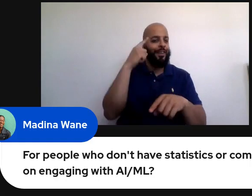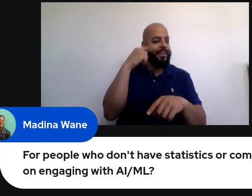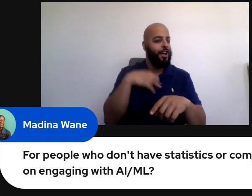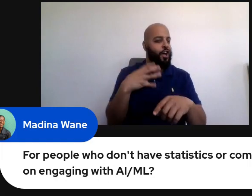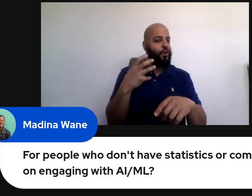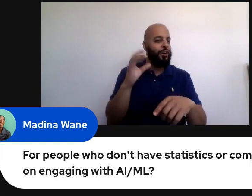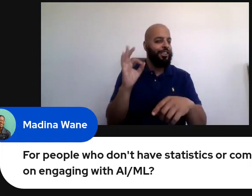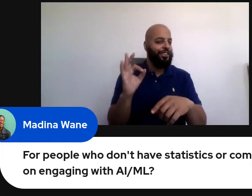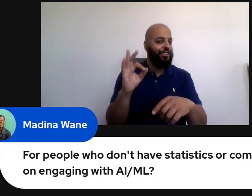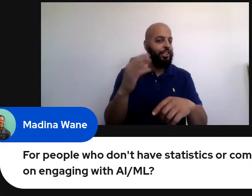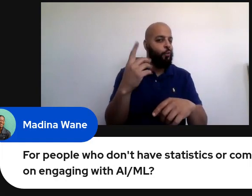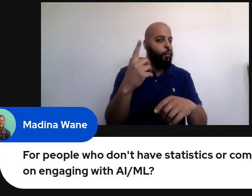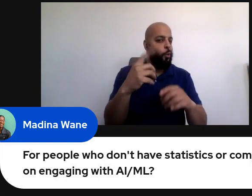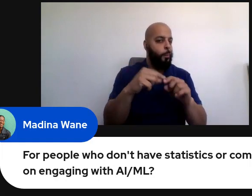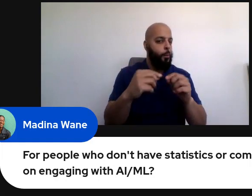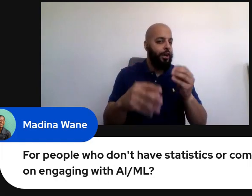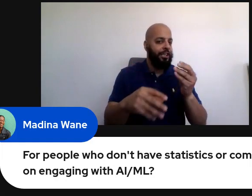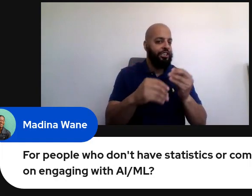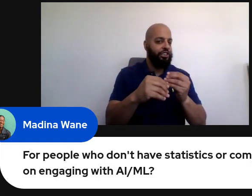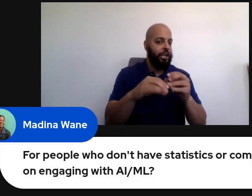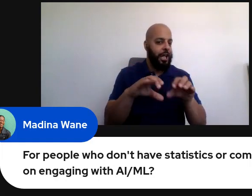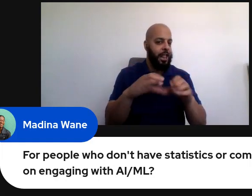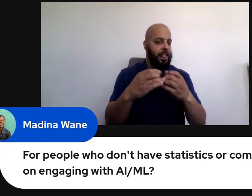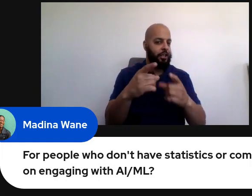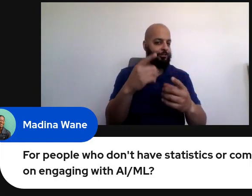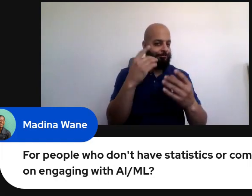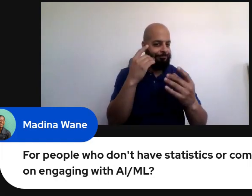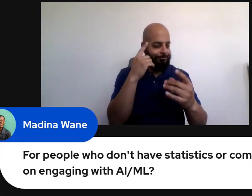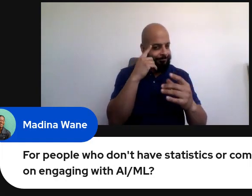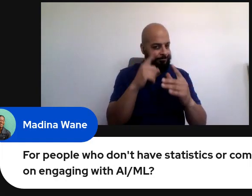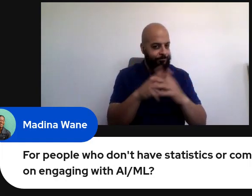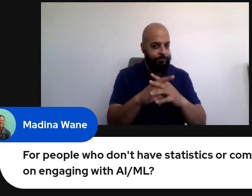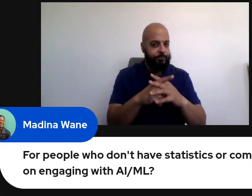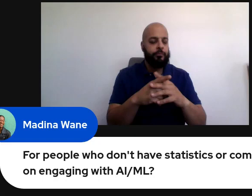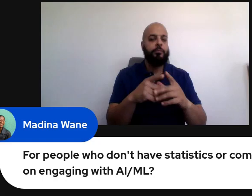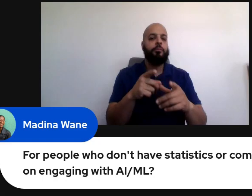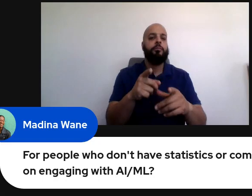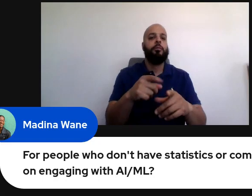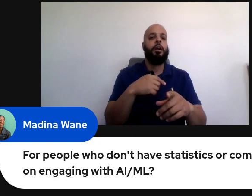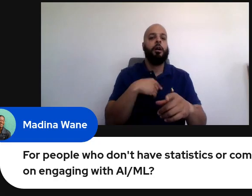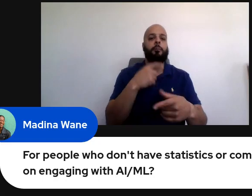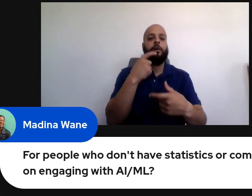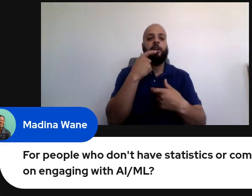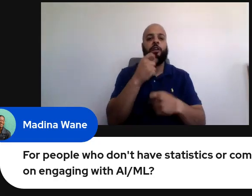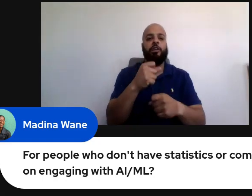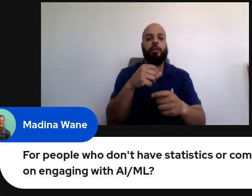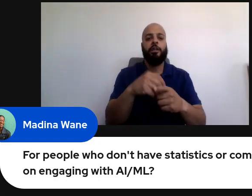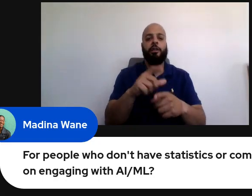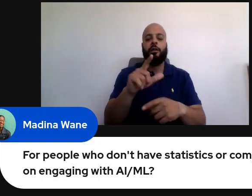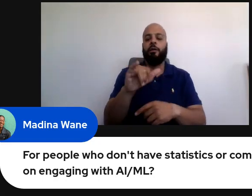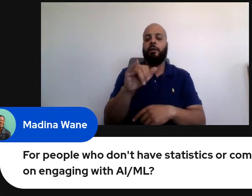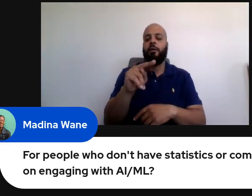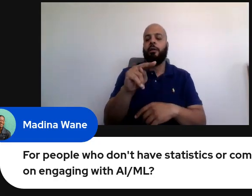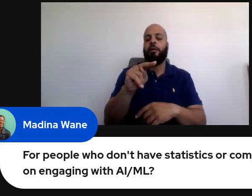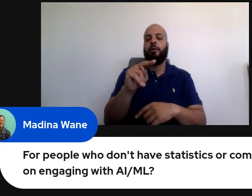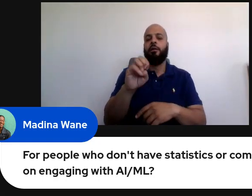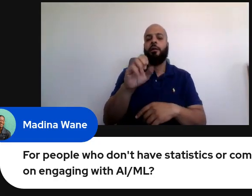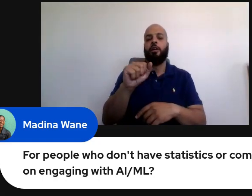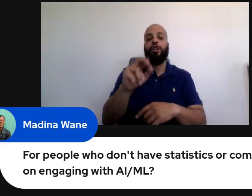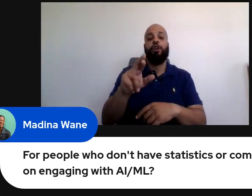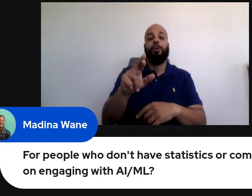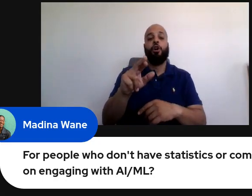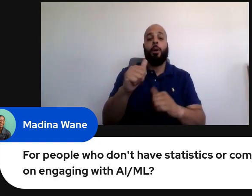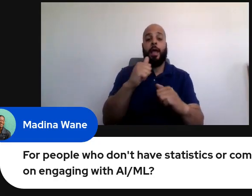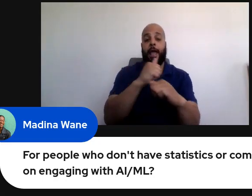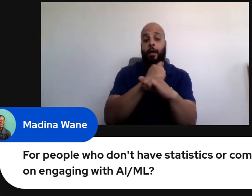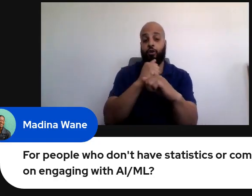more additional class to think about, I'm really interested in like linear algebra. I just